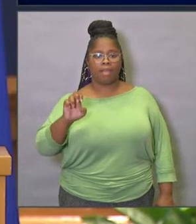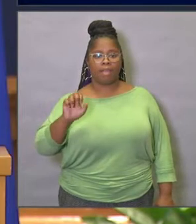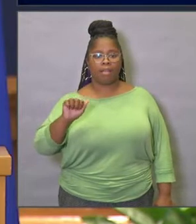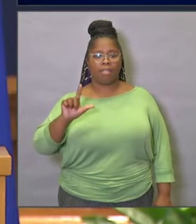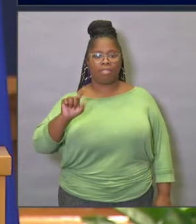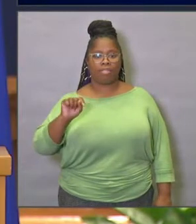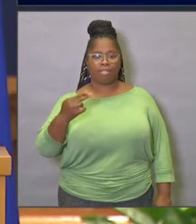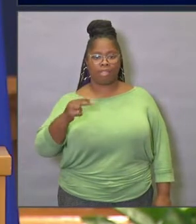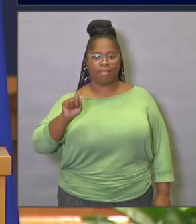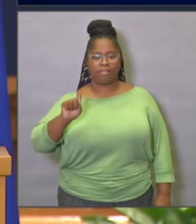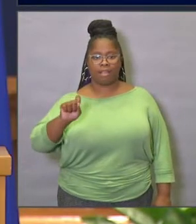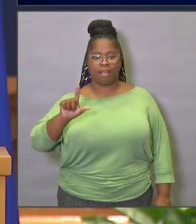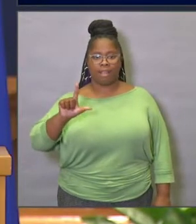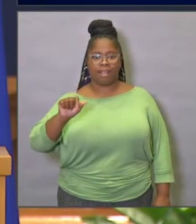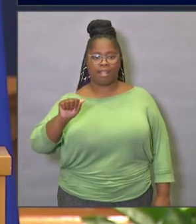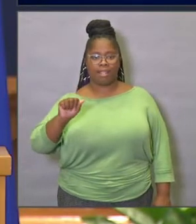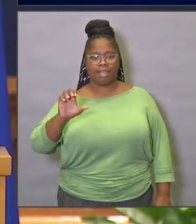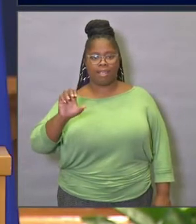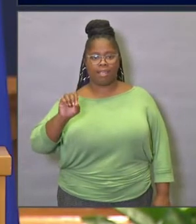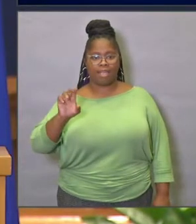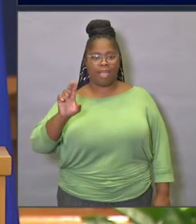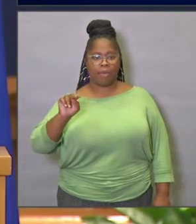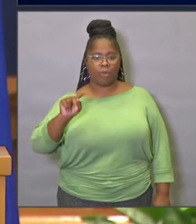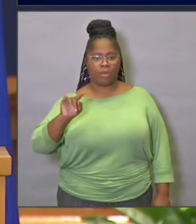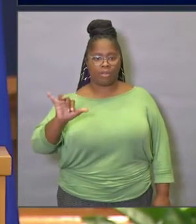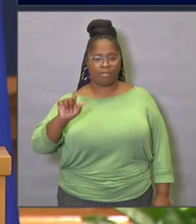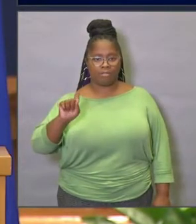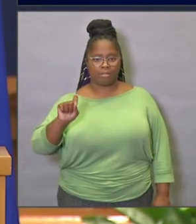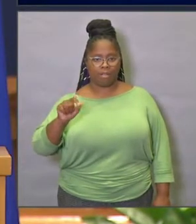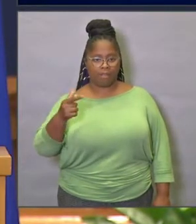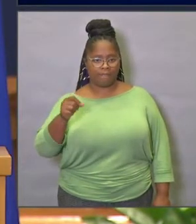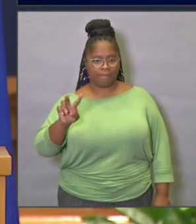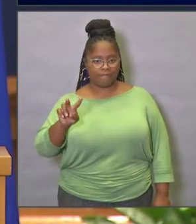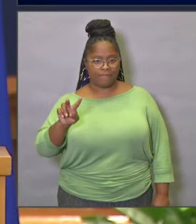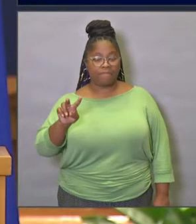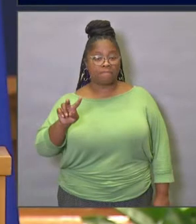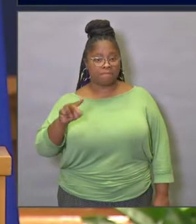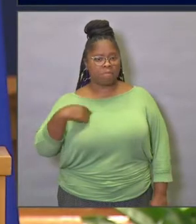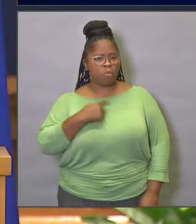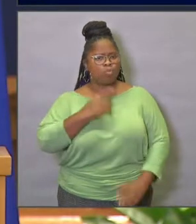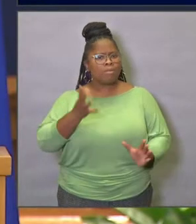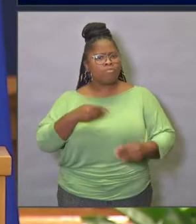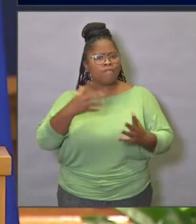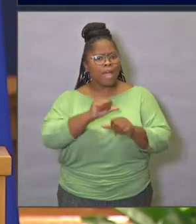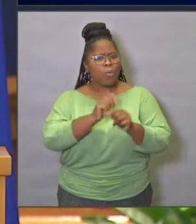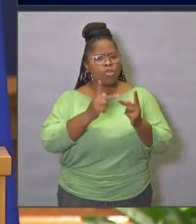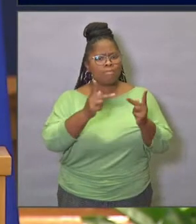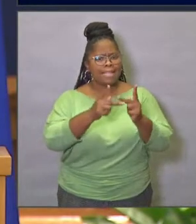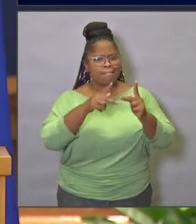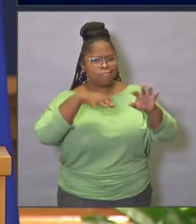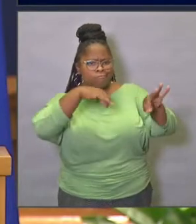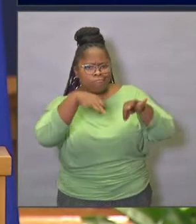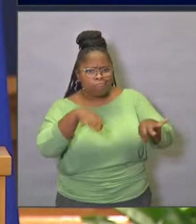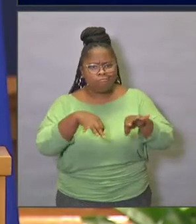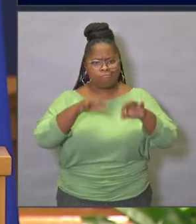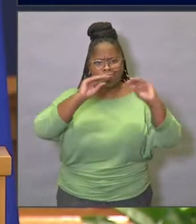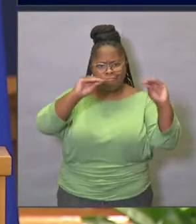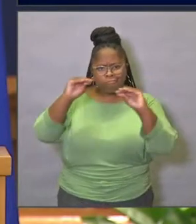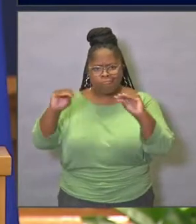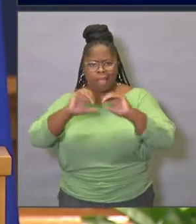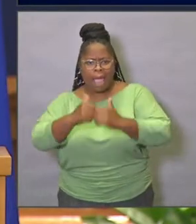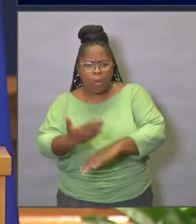publichealth.lacounty.gov. Public Health also provides workplaces with recommendations and instructions regarding safety measure